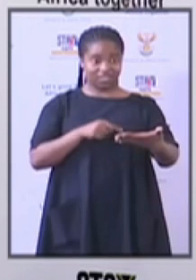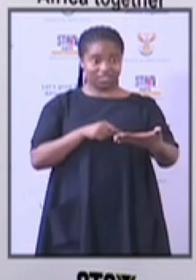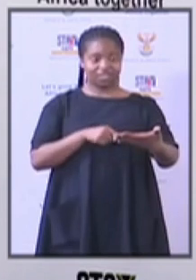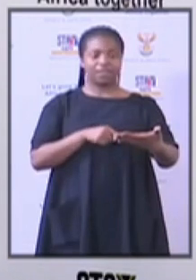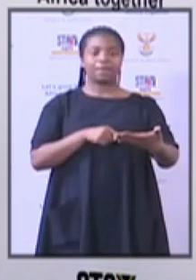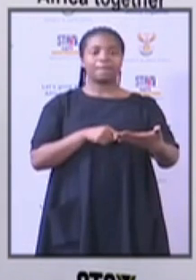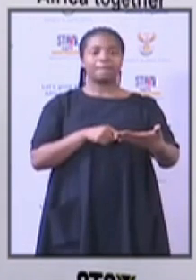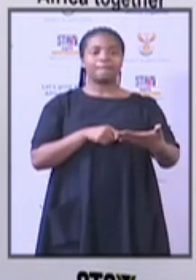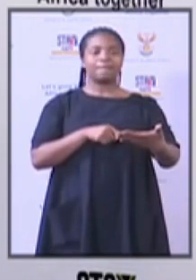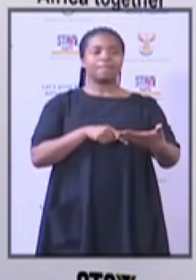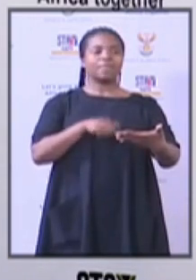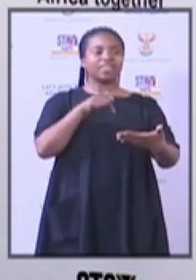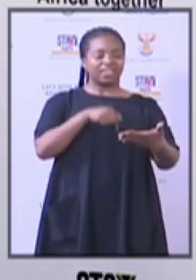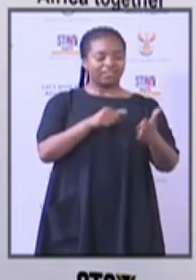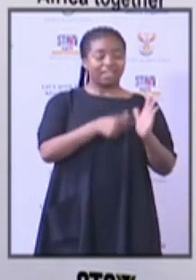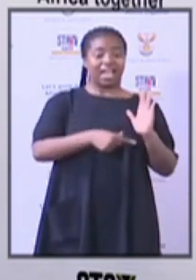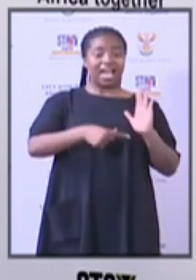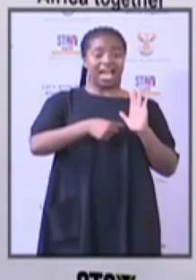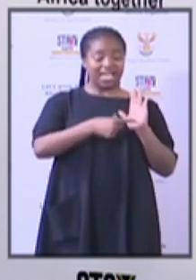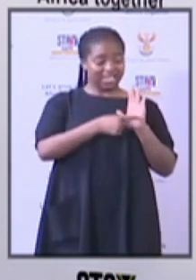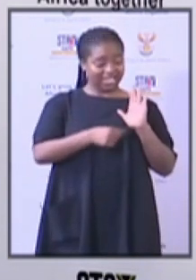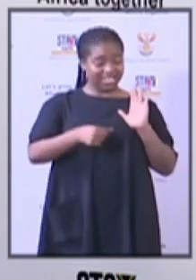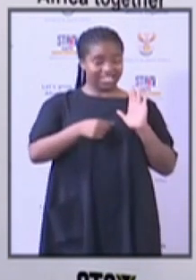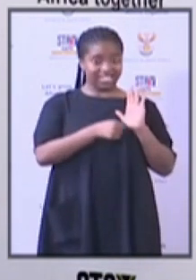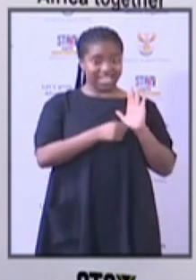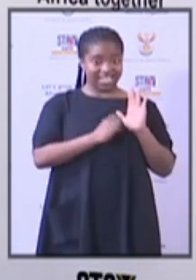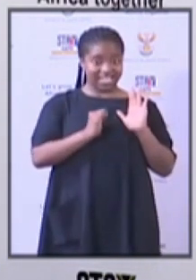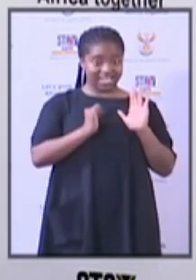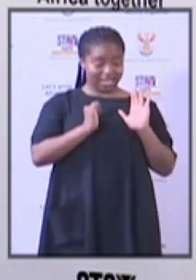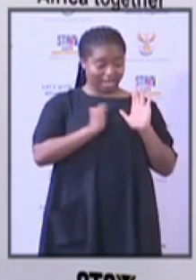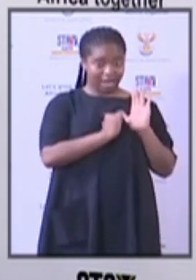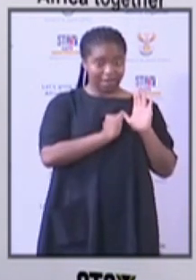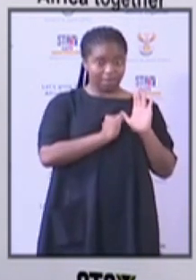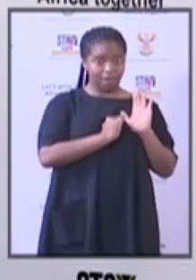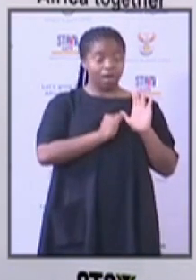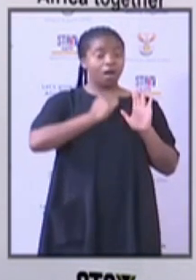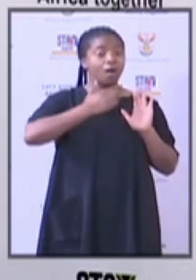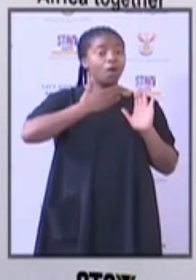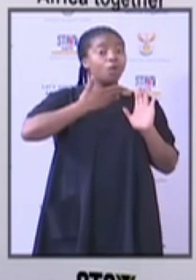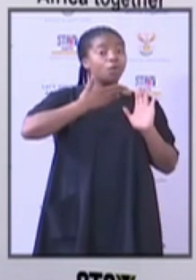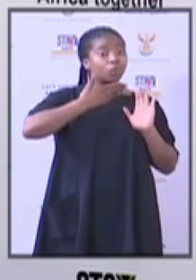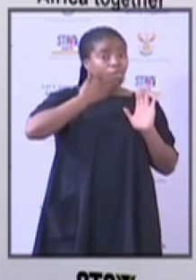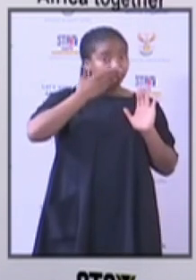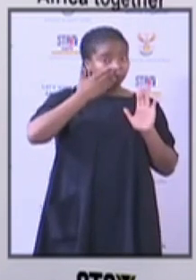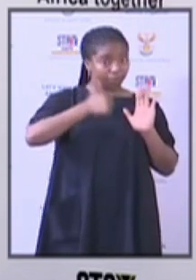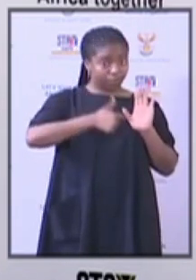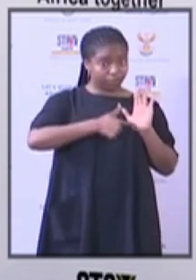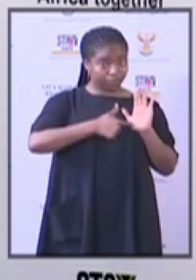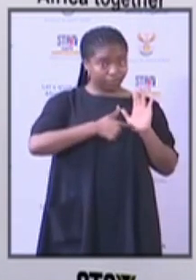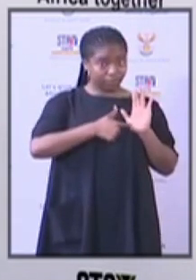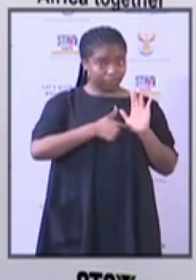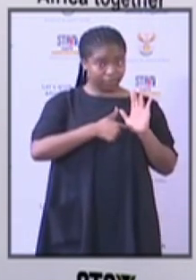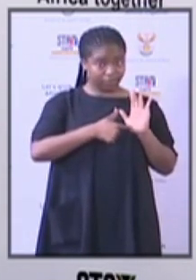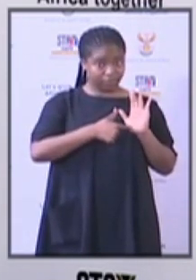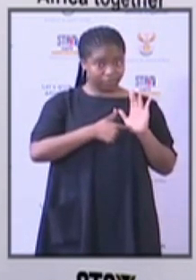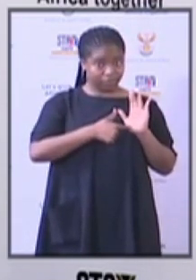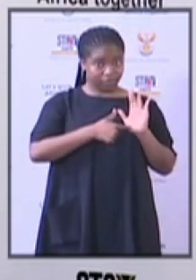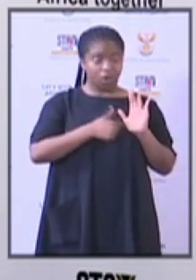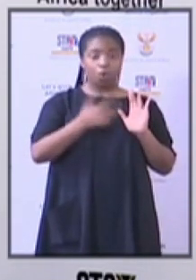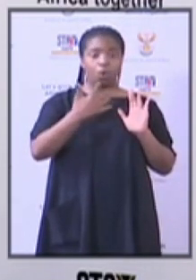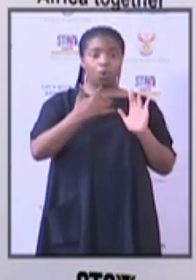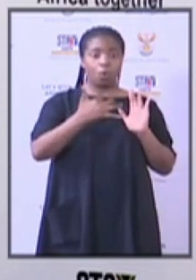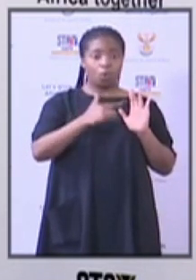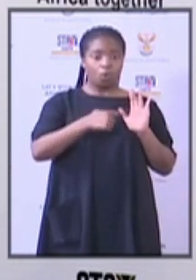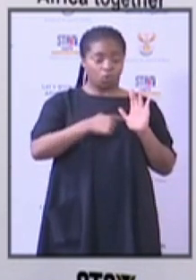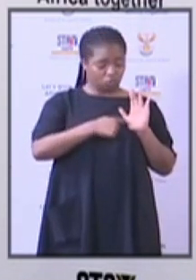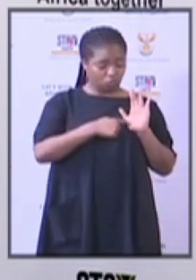ba e leng gore lengwalo le la bona le sa le tirong a se la fella ke matla ke gore ga la expire ba le sware ba